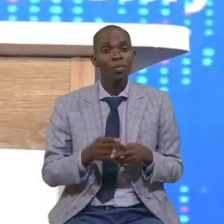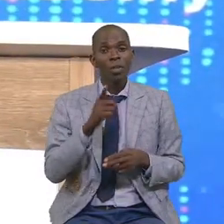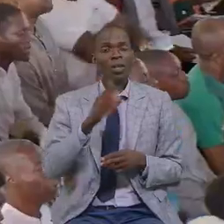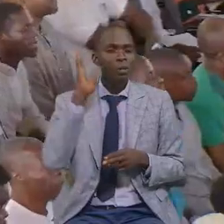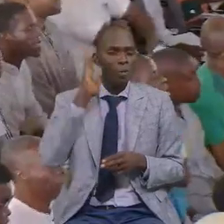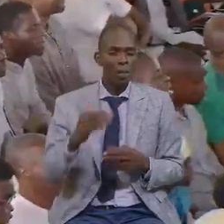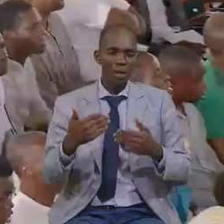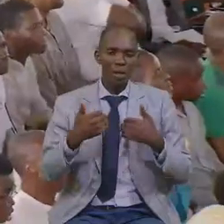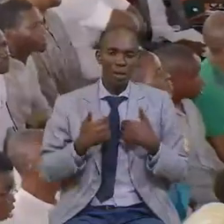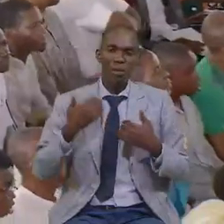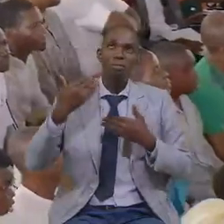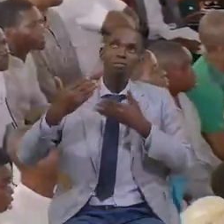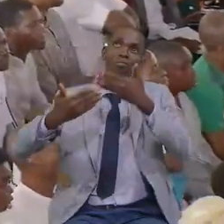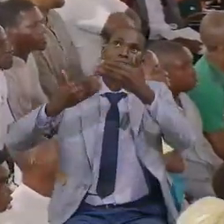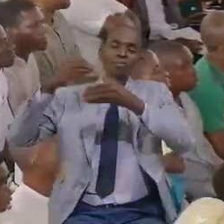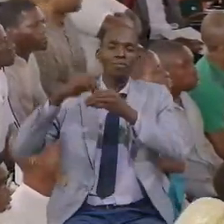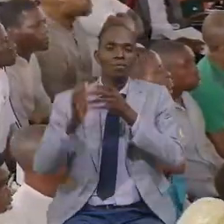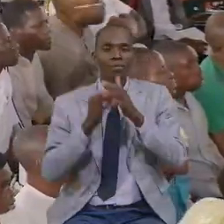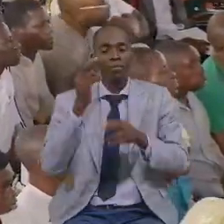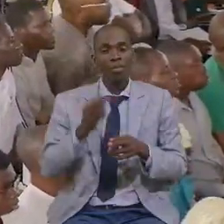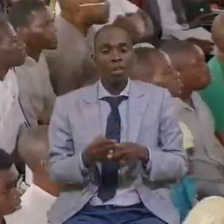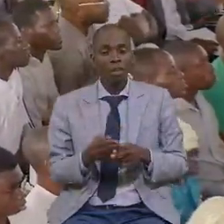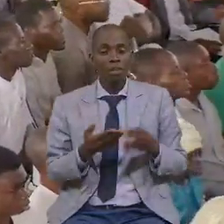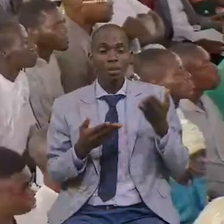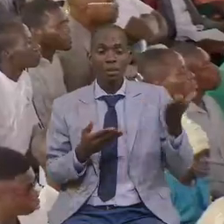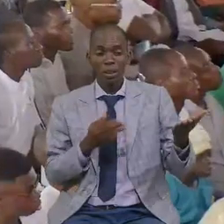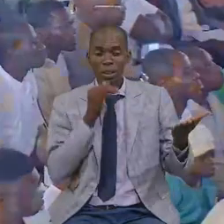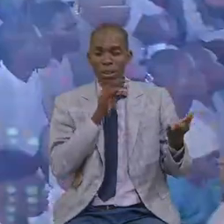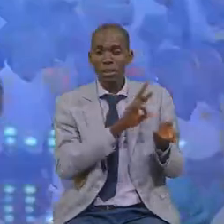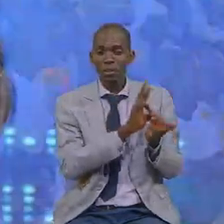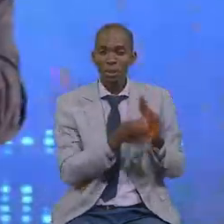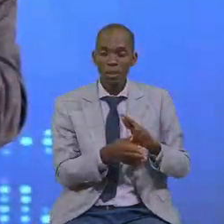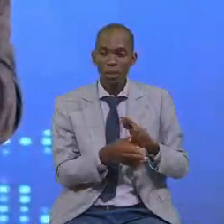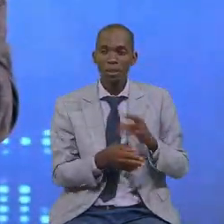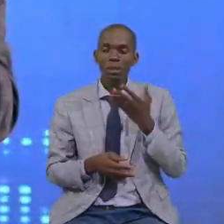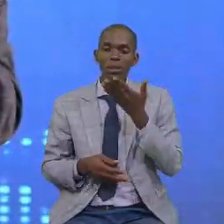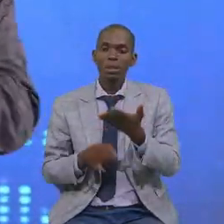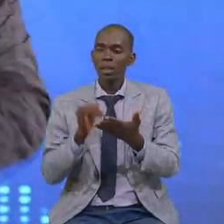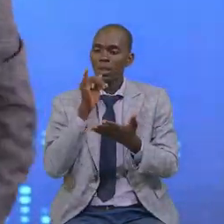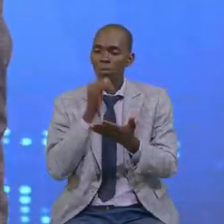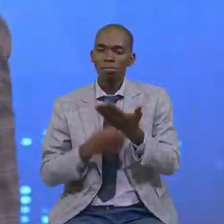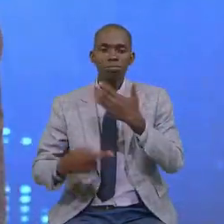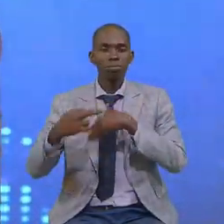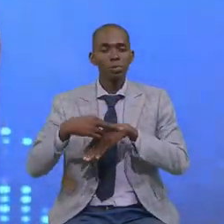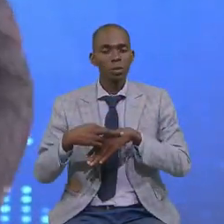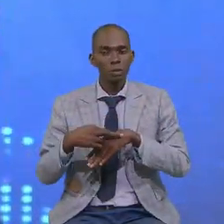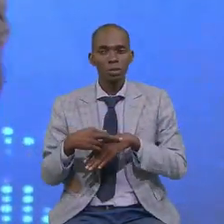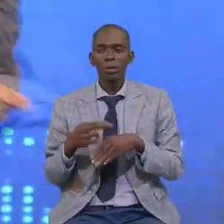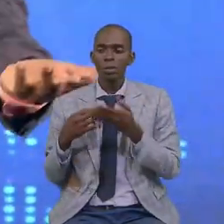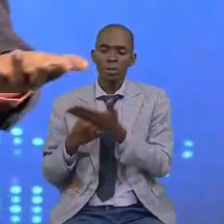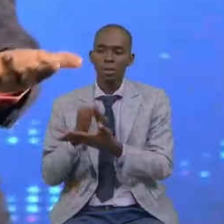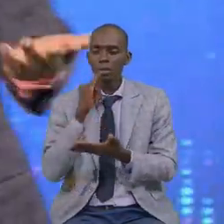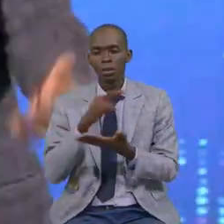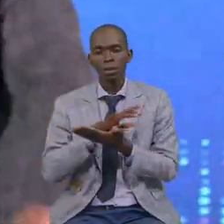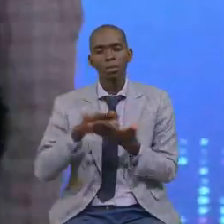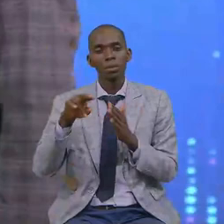progress. Yeah. There's repentance. There's restitution. There's righteousness. And